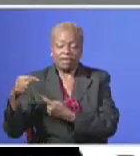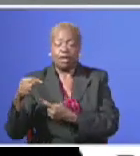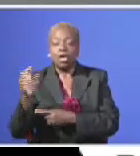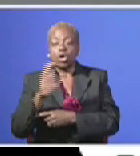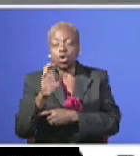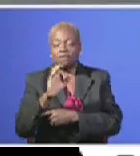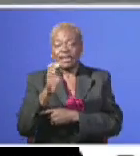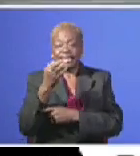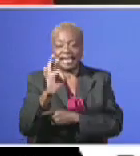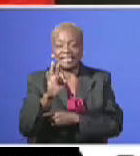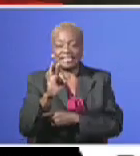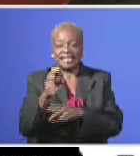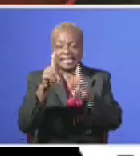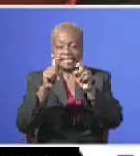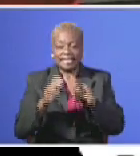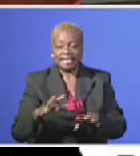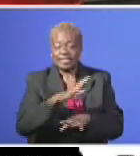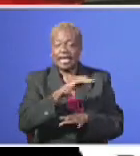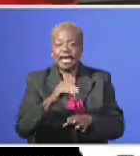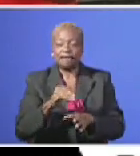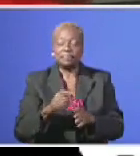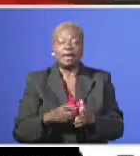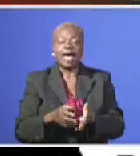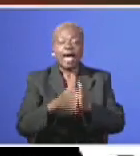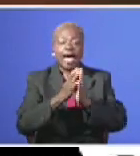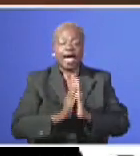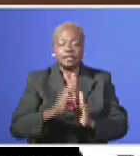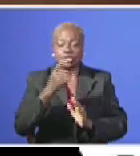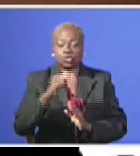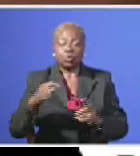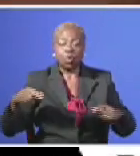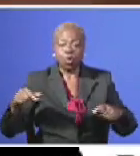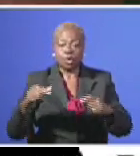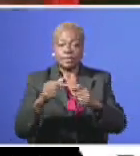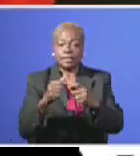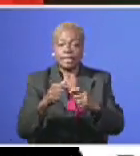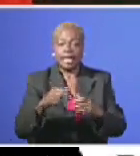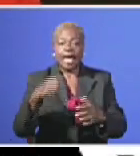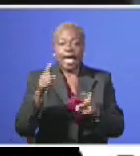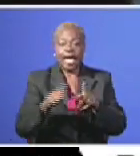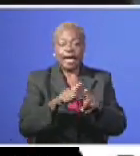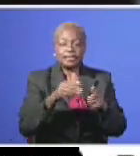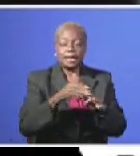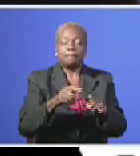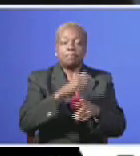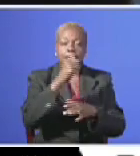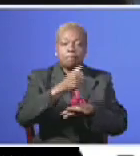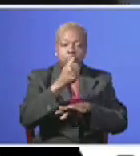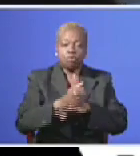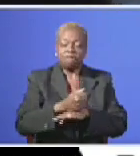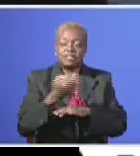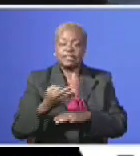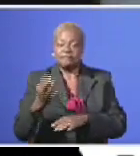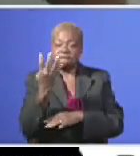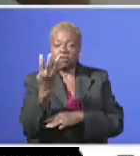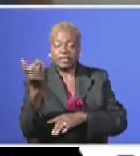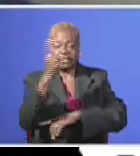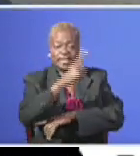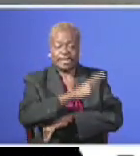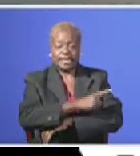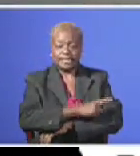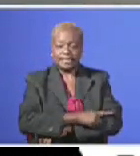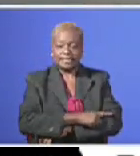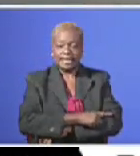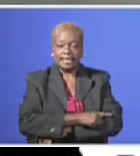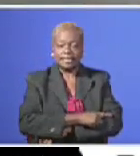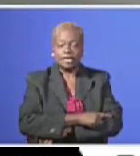molecular diagnostic test and be required to quarantine at an approved facility for 14 days. With such measures aimed at limiting